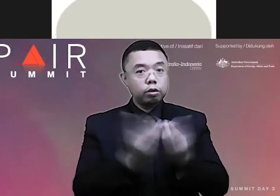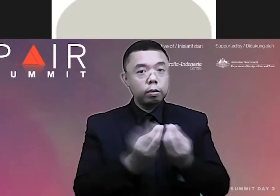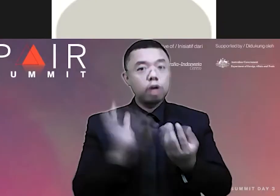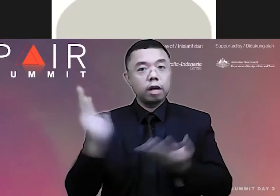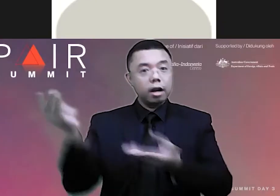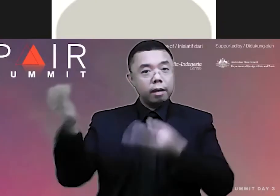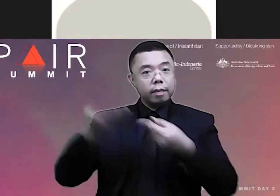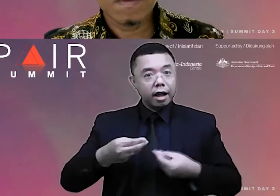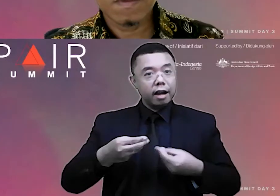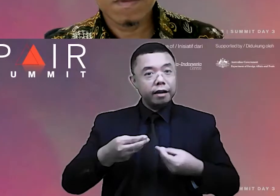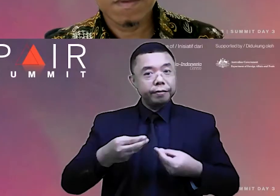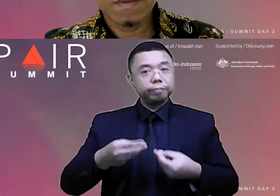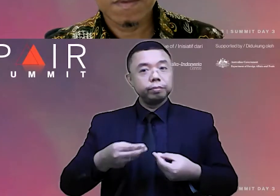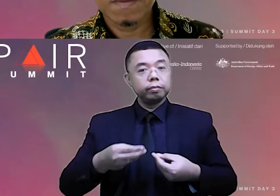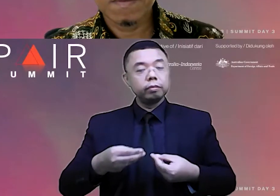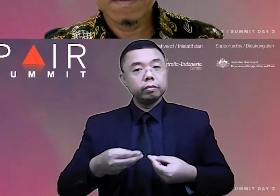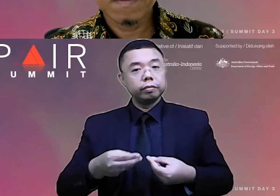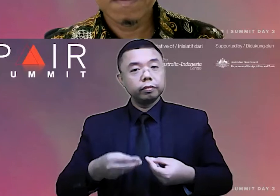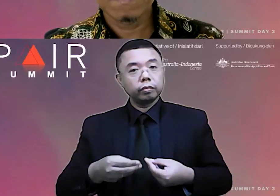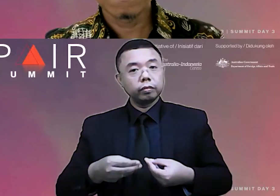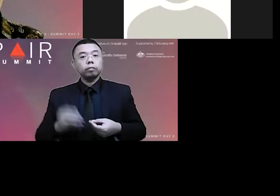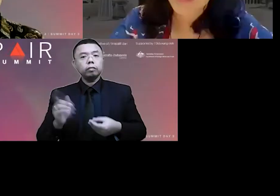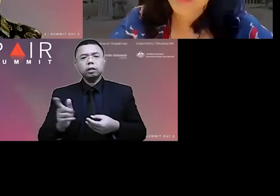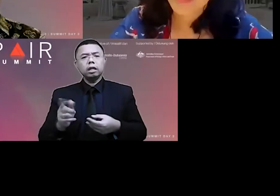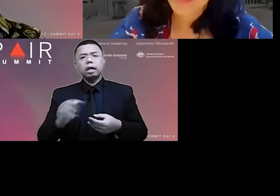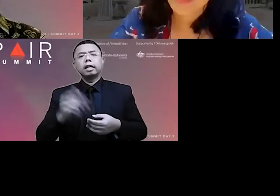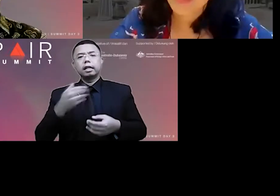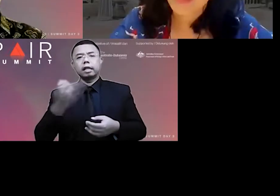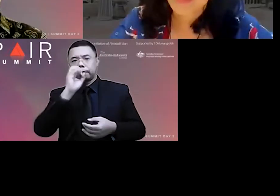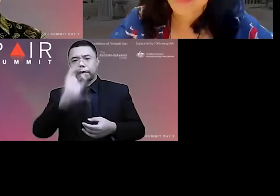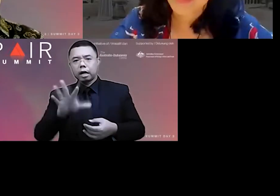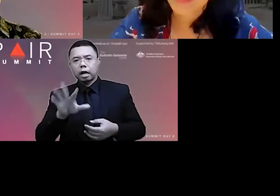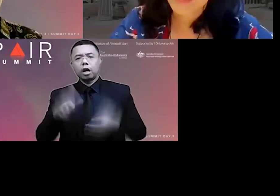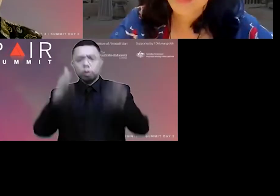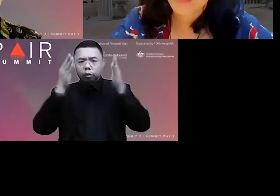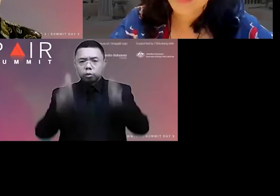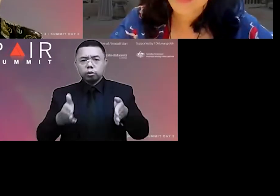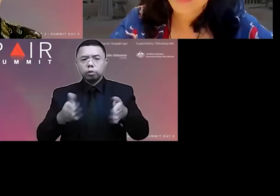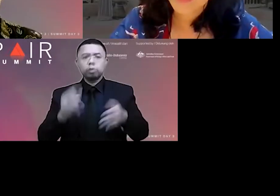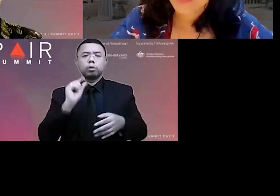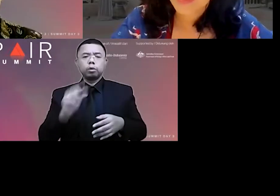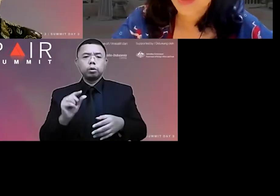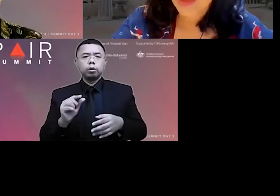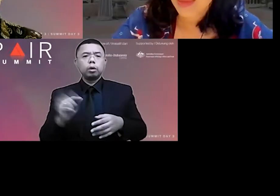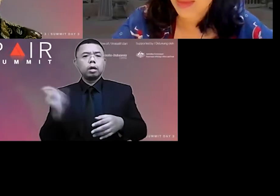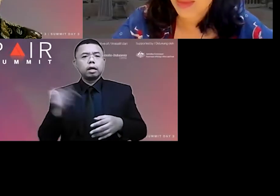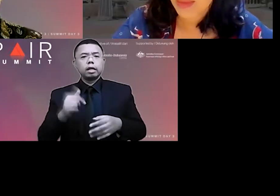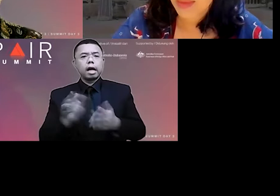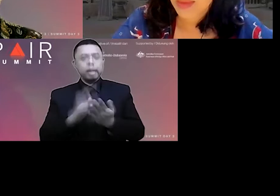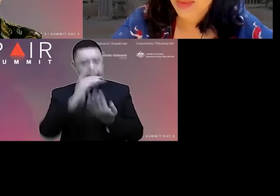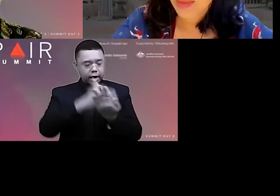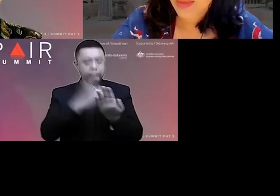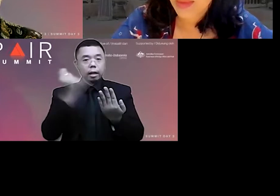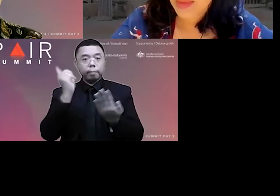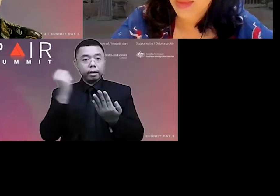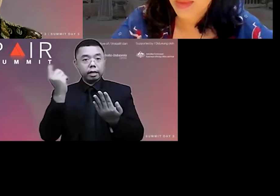Given what you've just said, particularly around the government assistance that has been provided to vulnerable people, I'd just like to check in